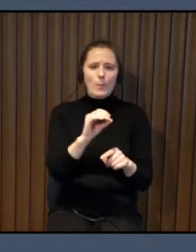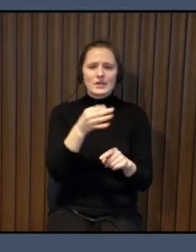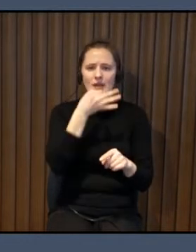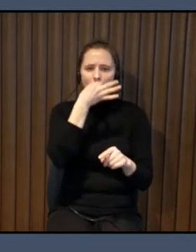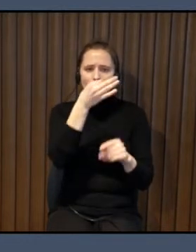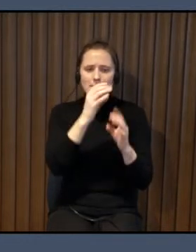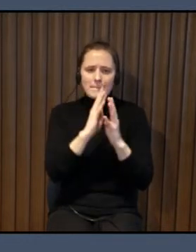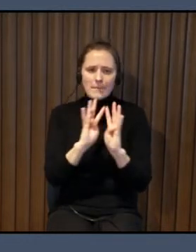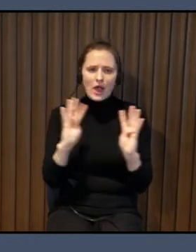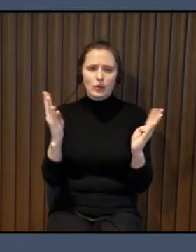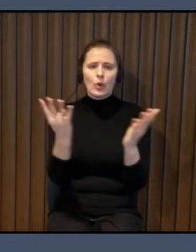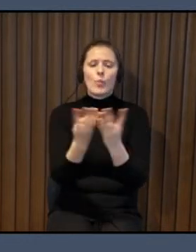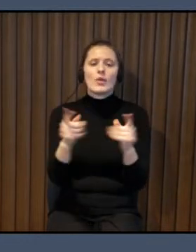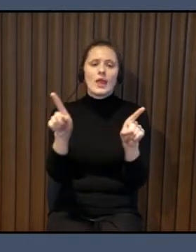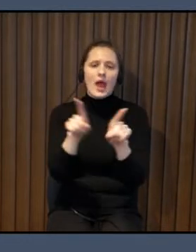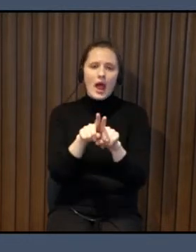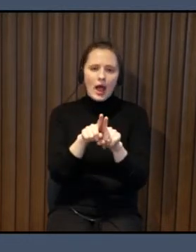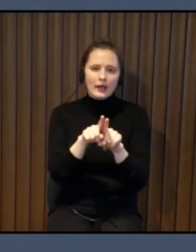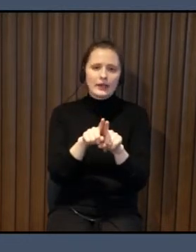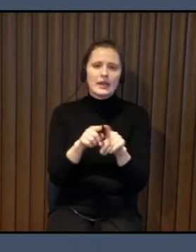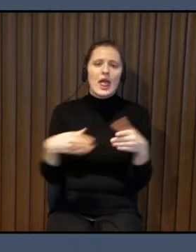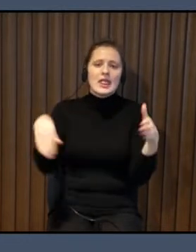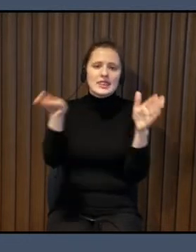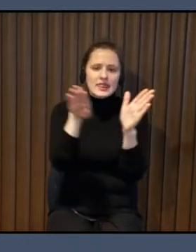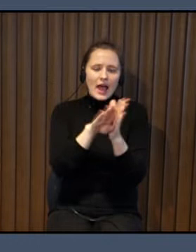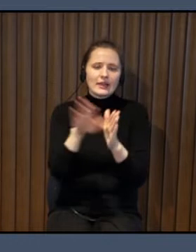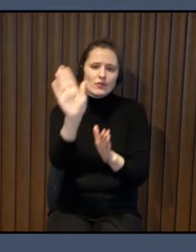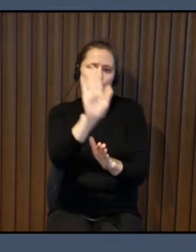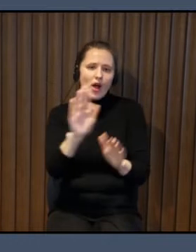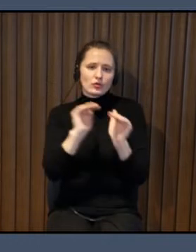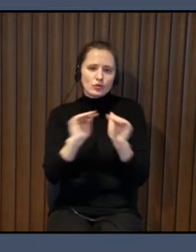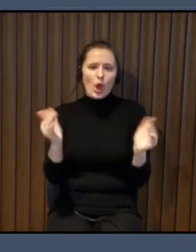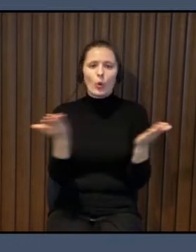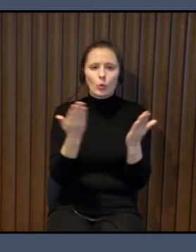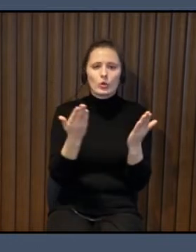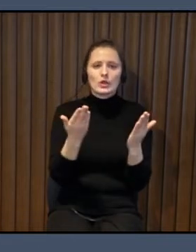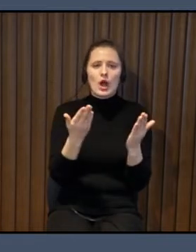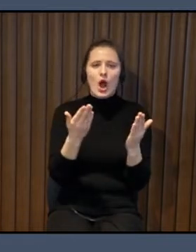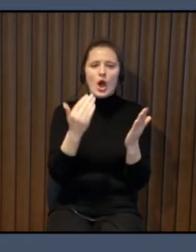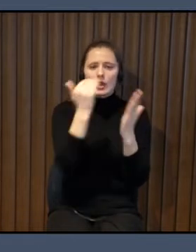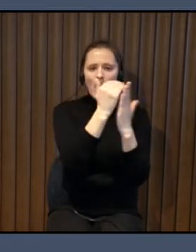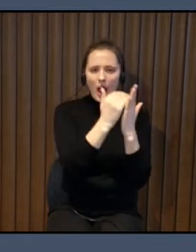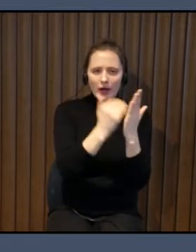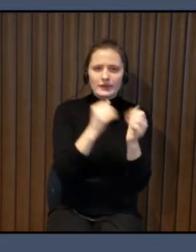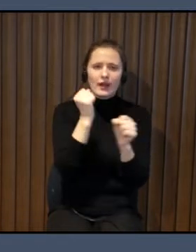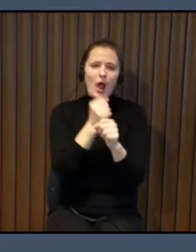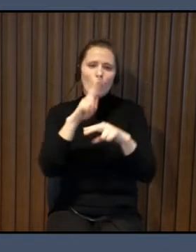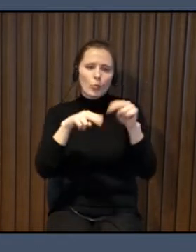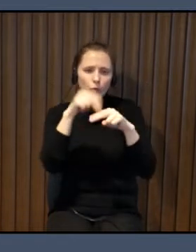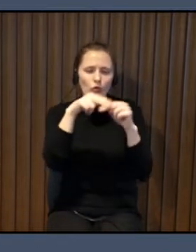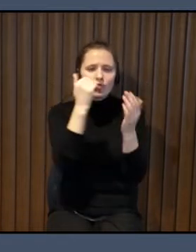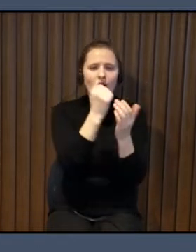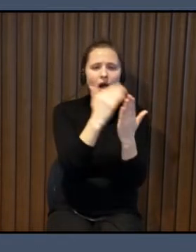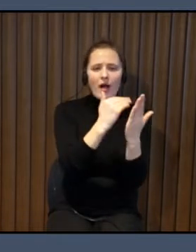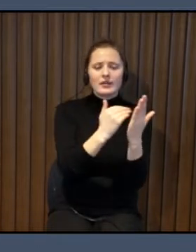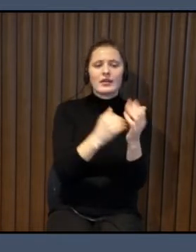also Council of Europe with social charter, as well as member